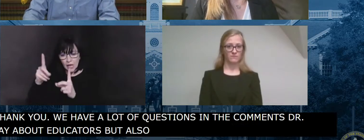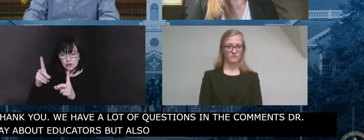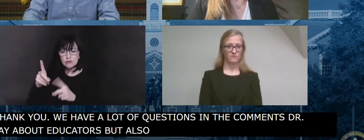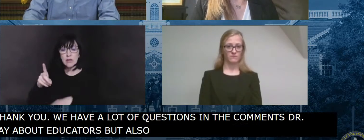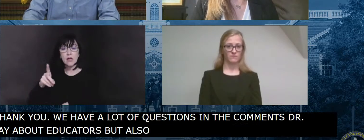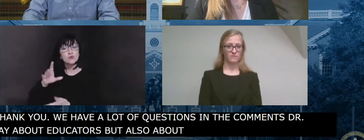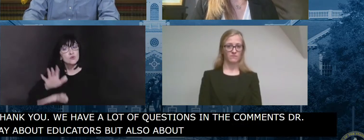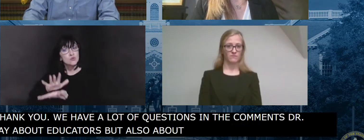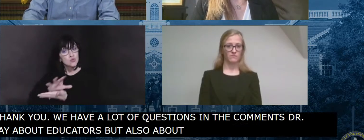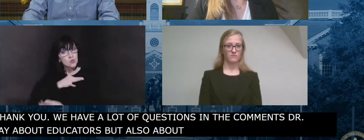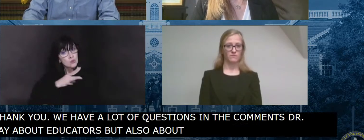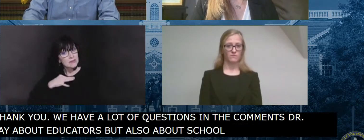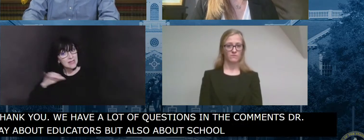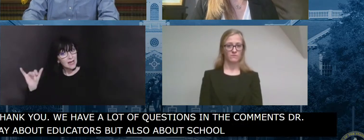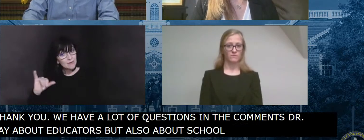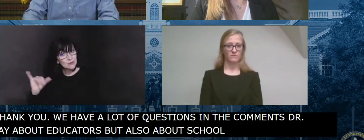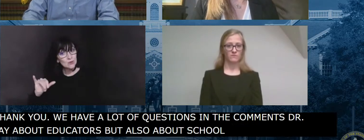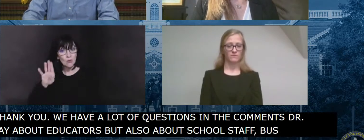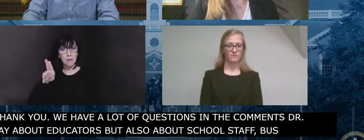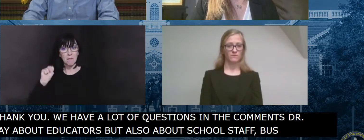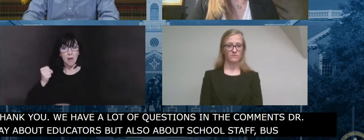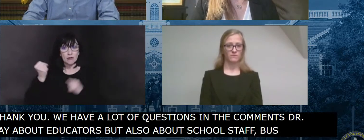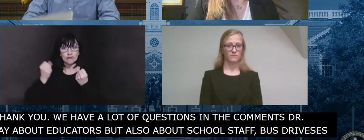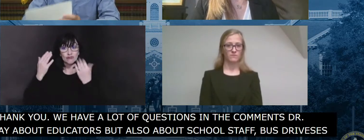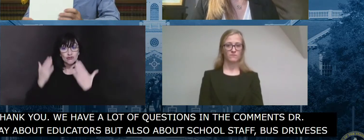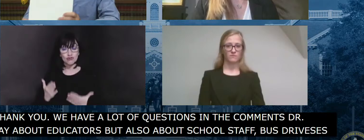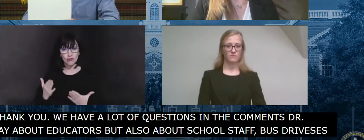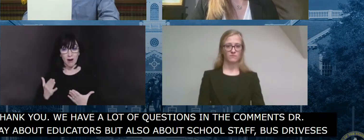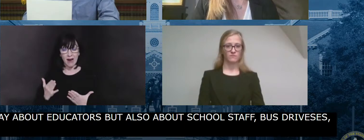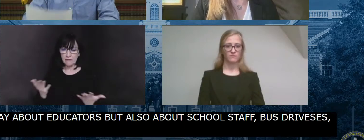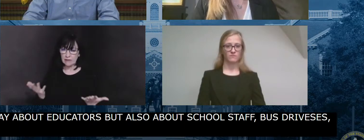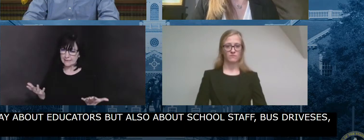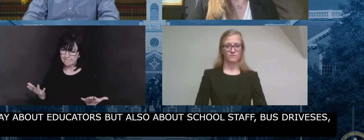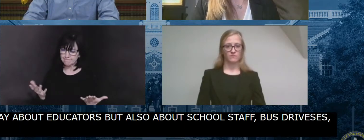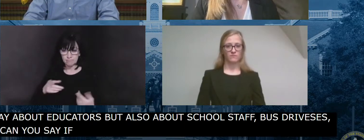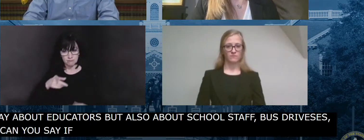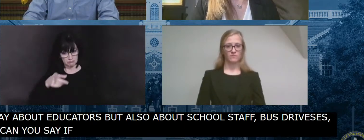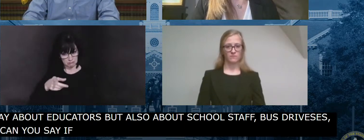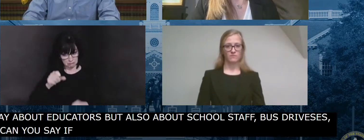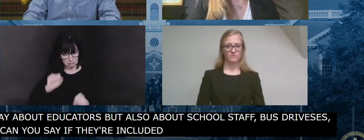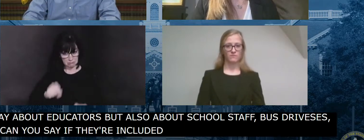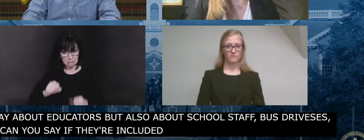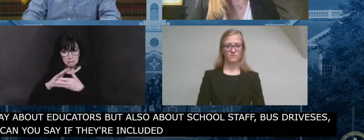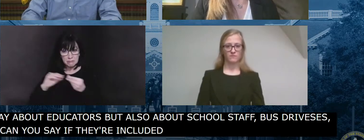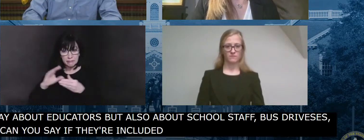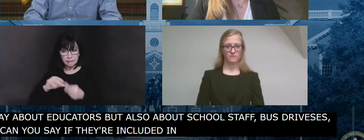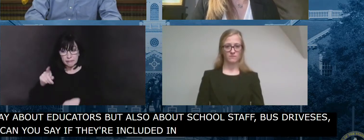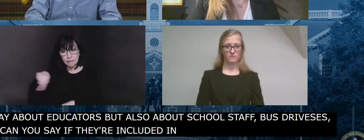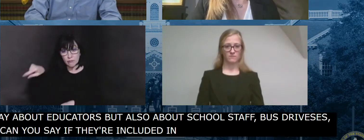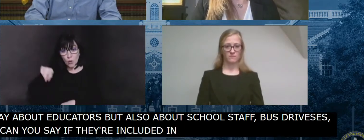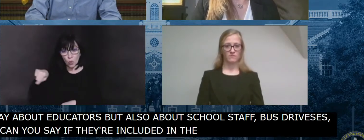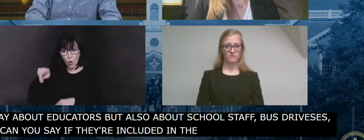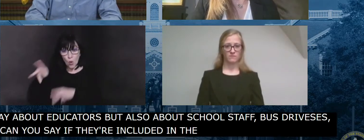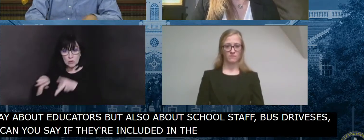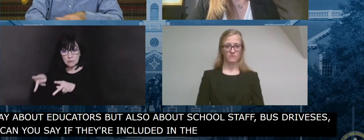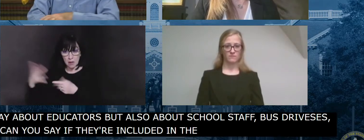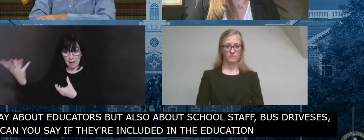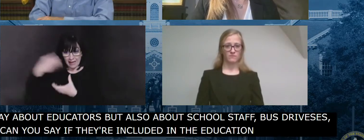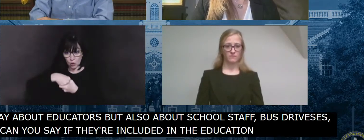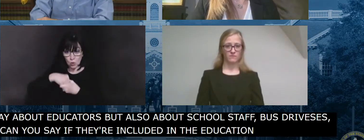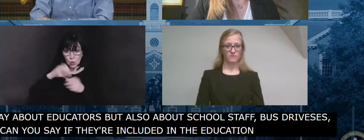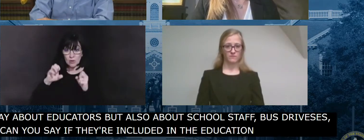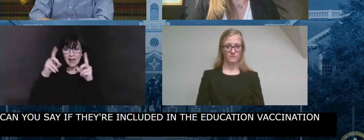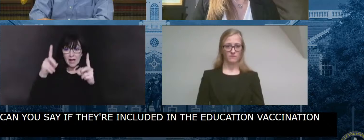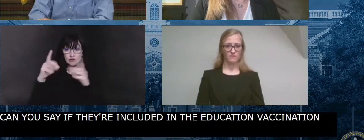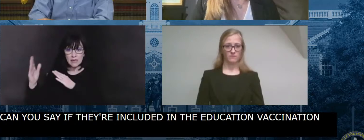drivers, et cetera. Can you say whether they are included in the education vaccination plan and any additional information that you